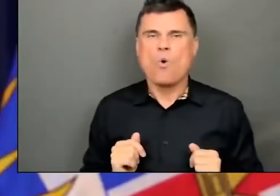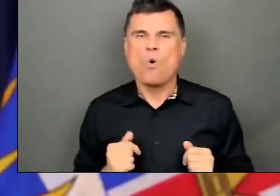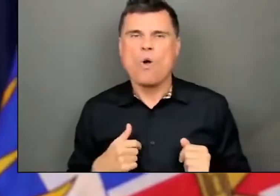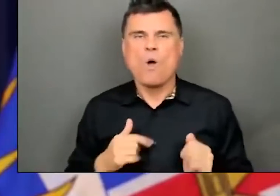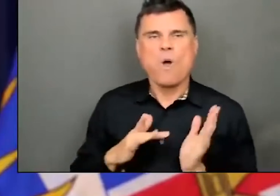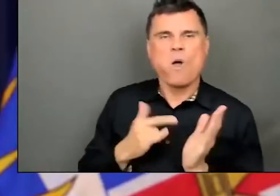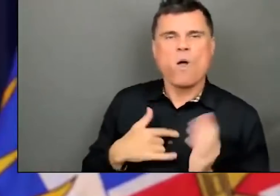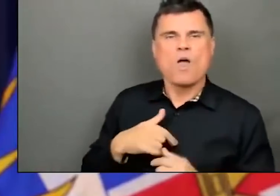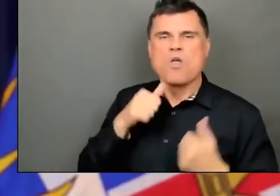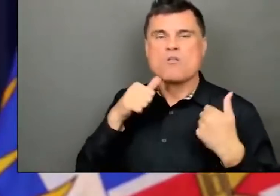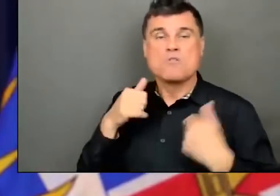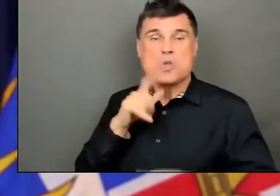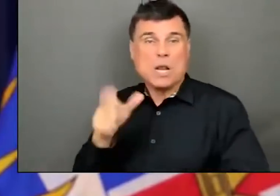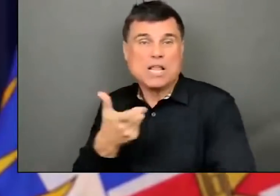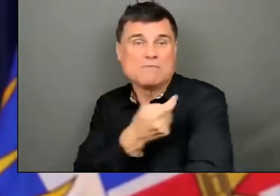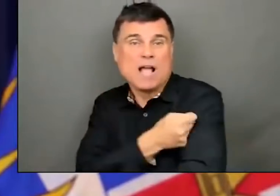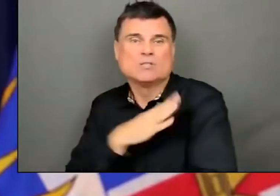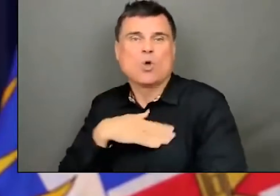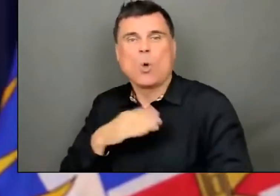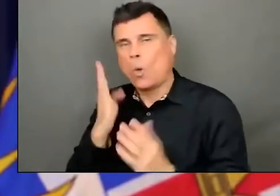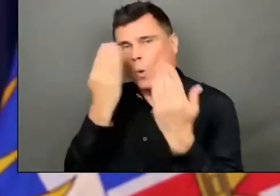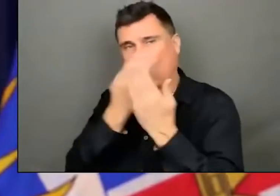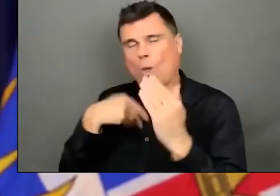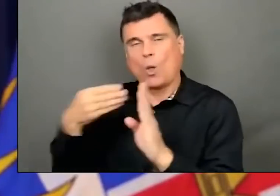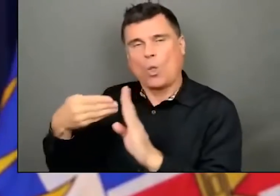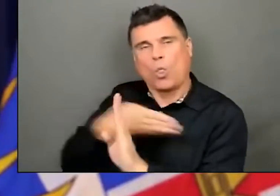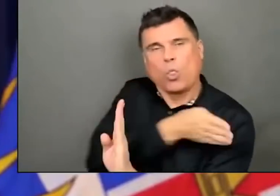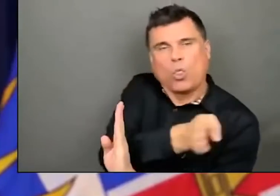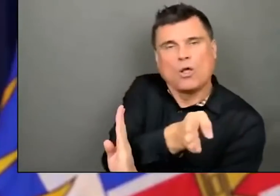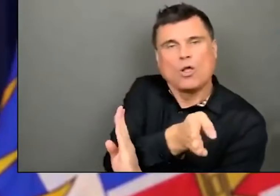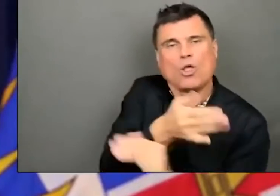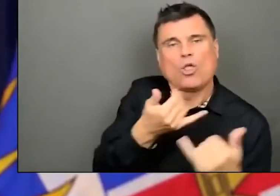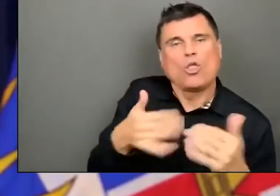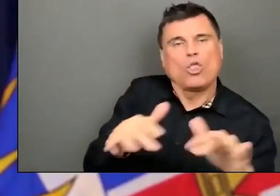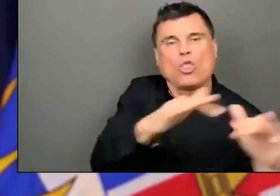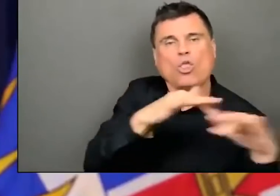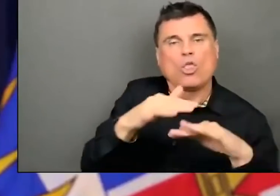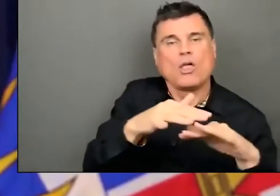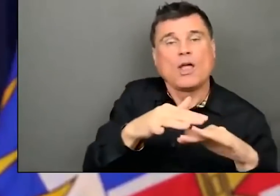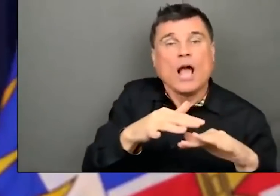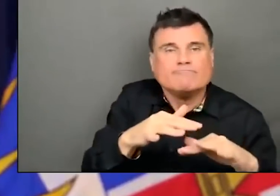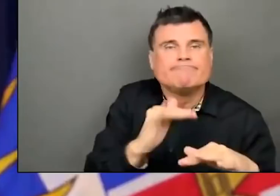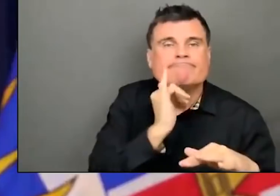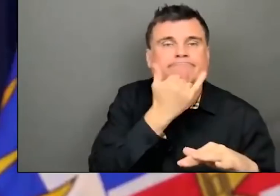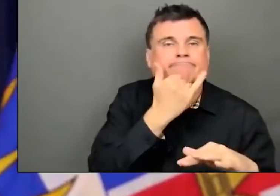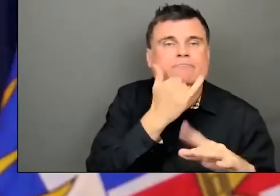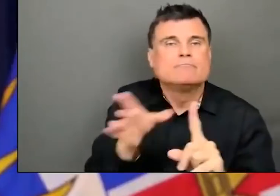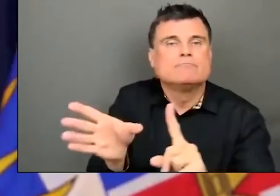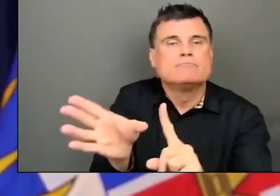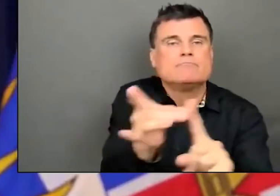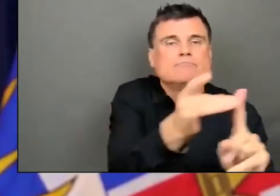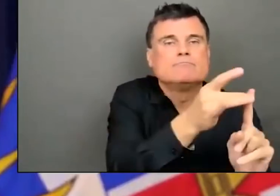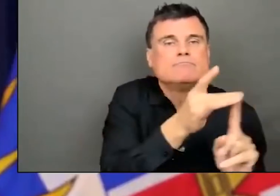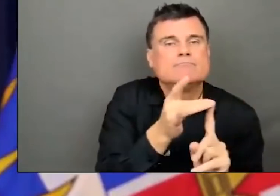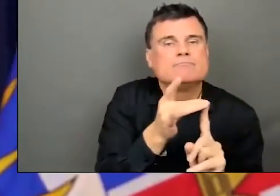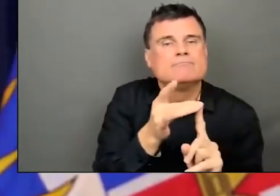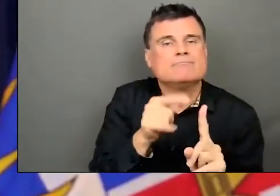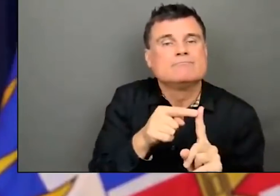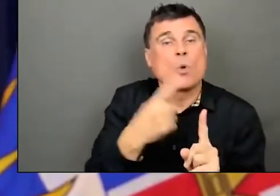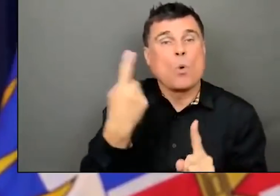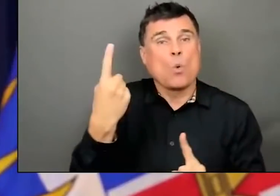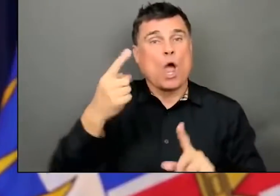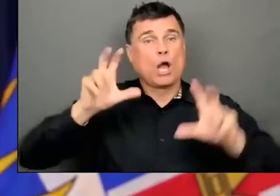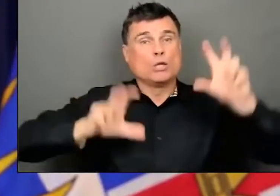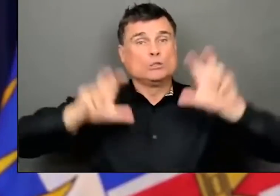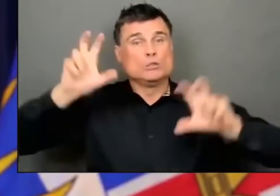led to transmission. We have transmission that happened in a sports event where a number of teams